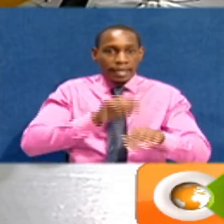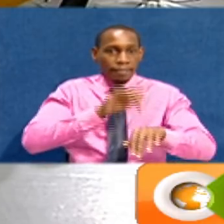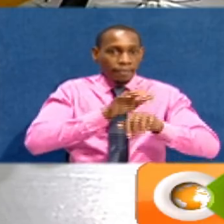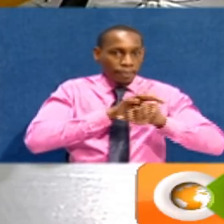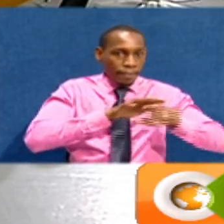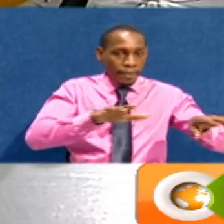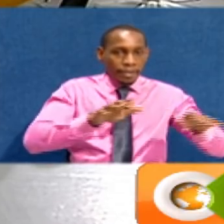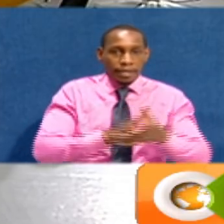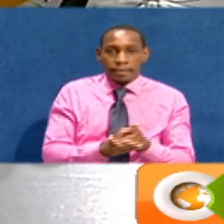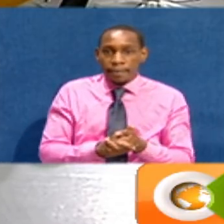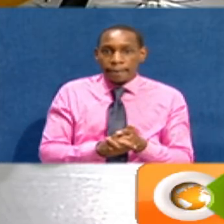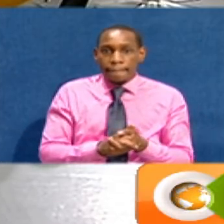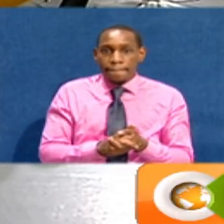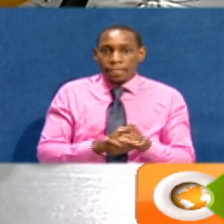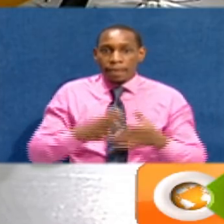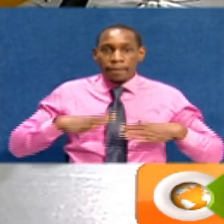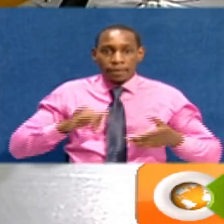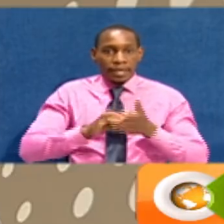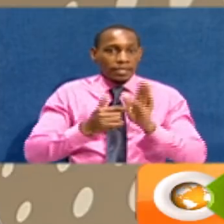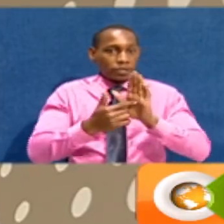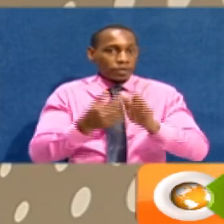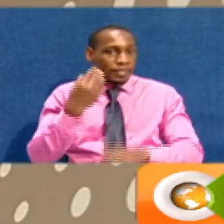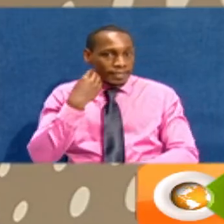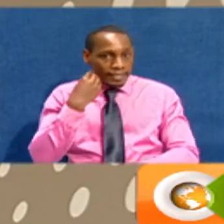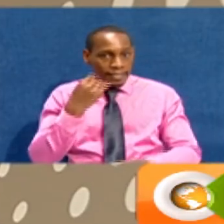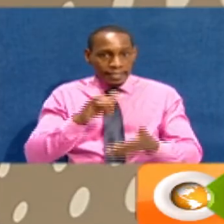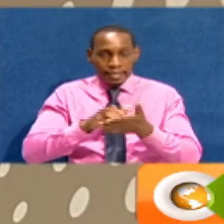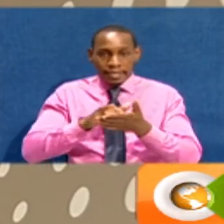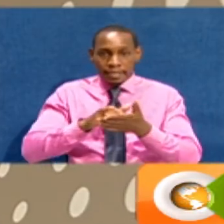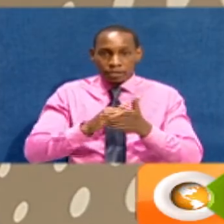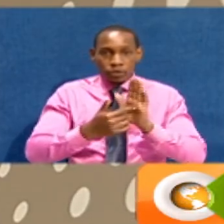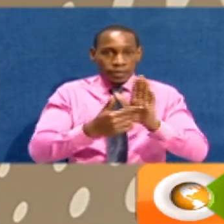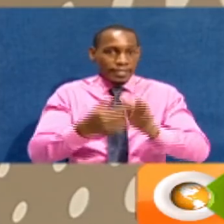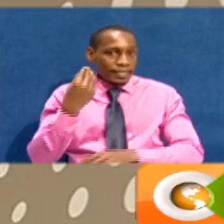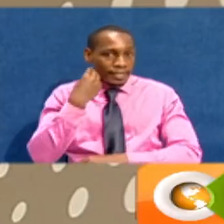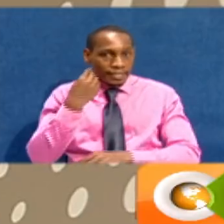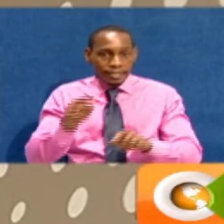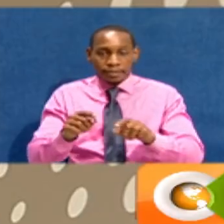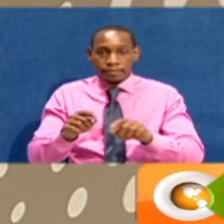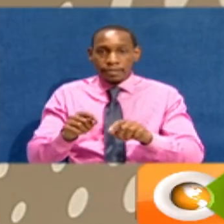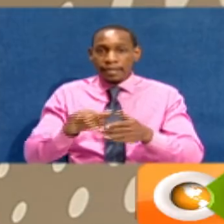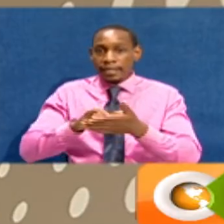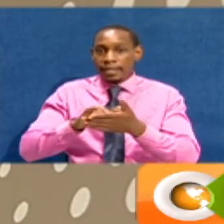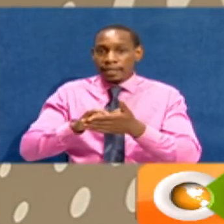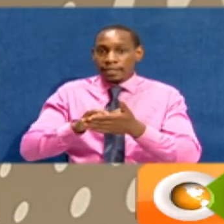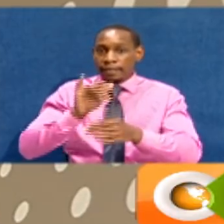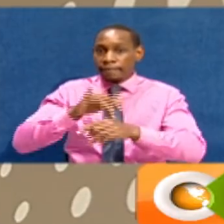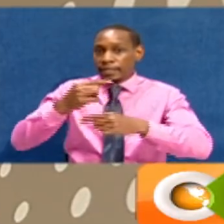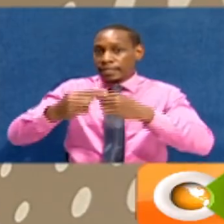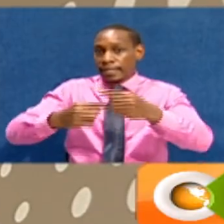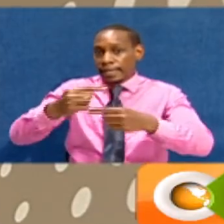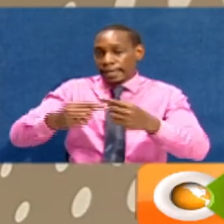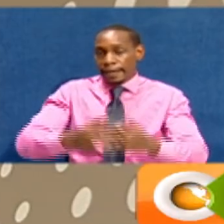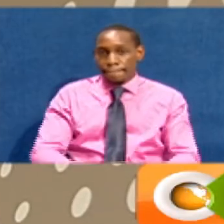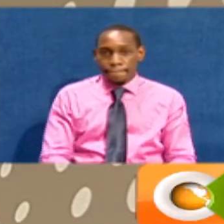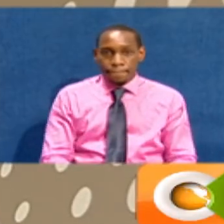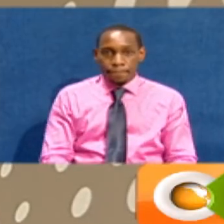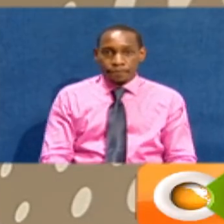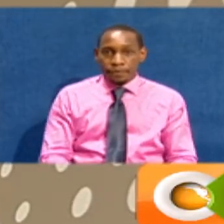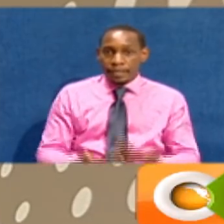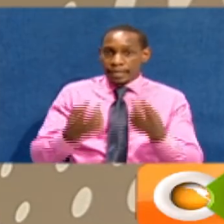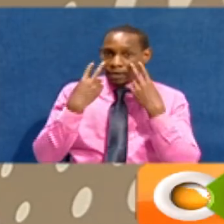of course, you know, the onset for those that are symptomatic, the onset of the symptoms and, you know, the disease takes its toll.